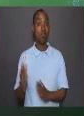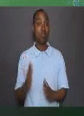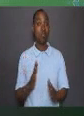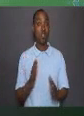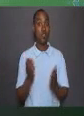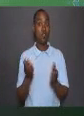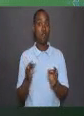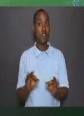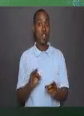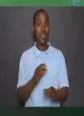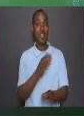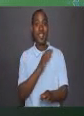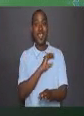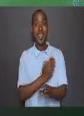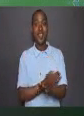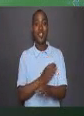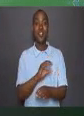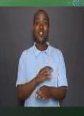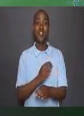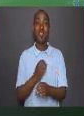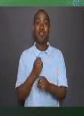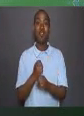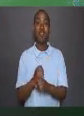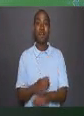energy for cell functioning.